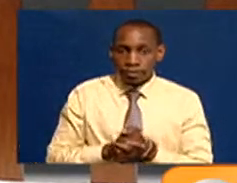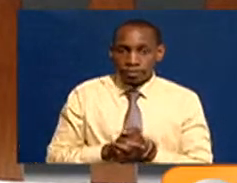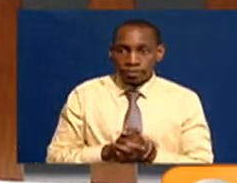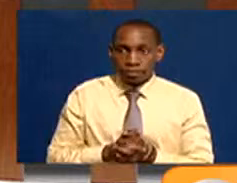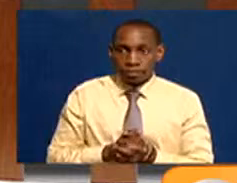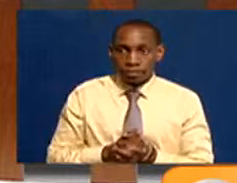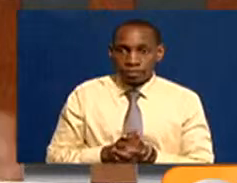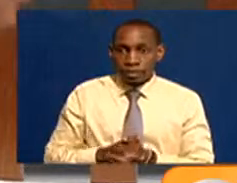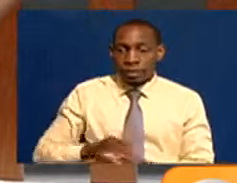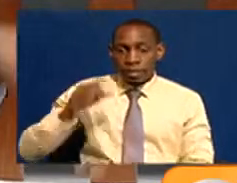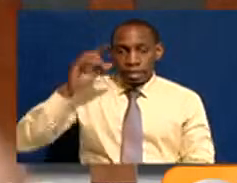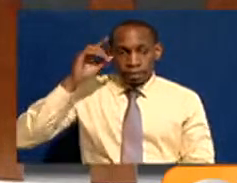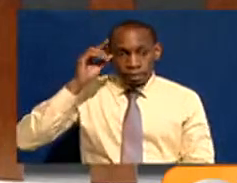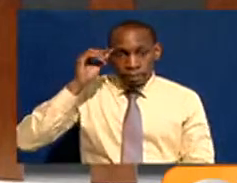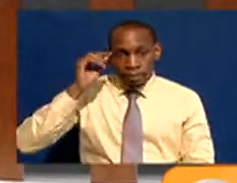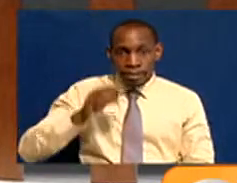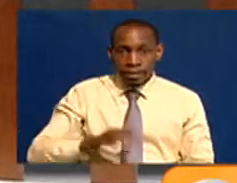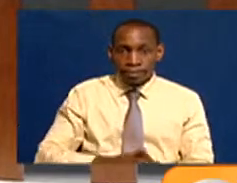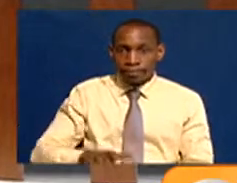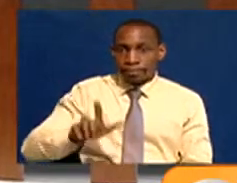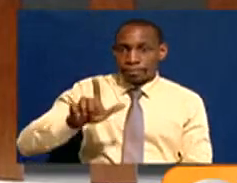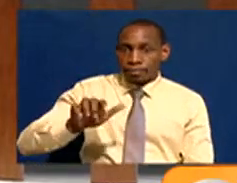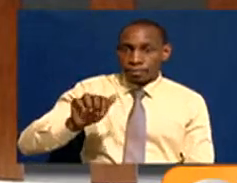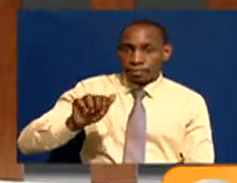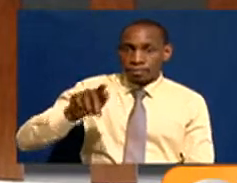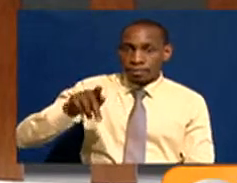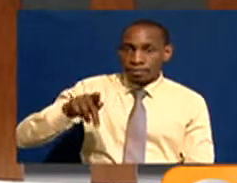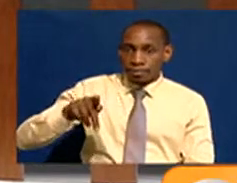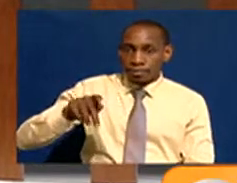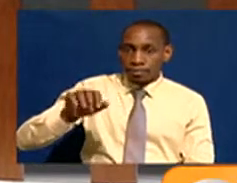and Mombasa, within Lapset, within